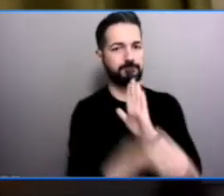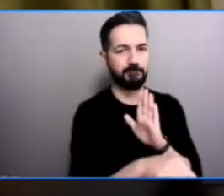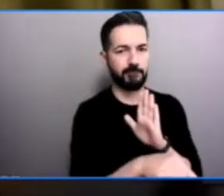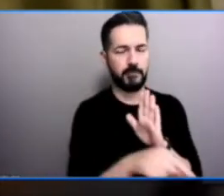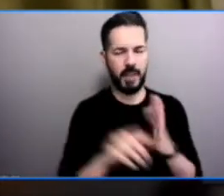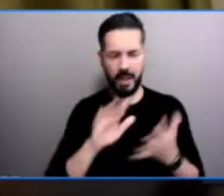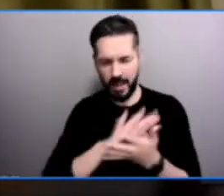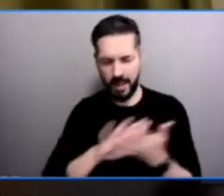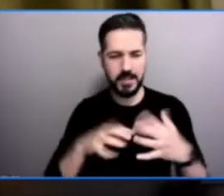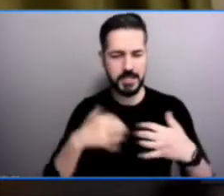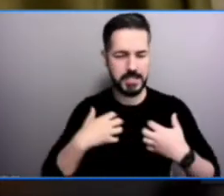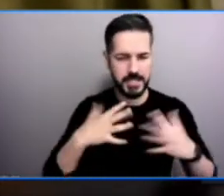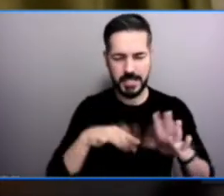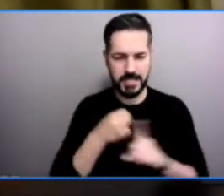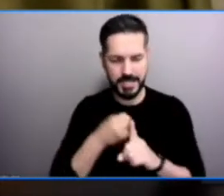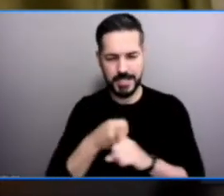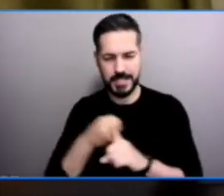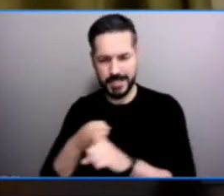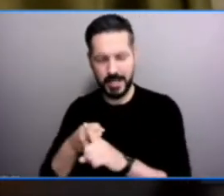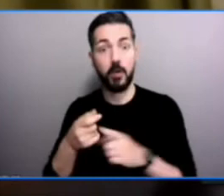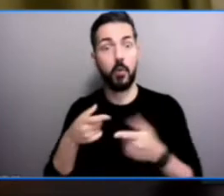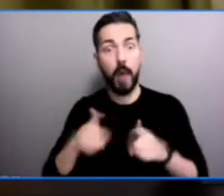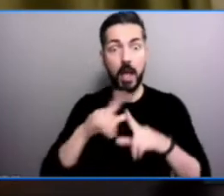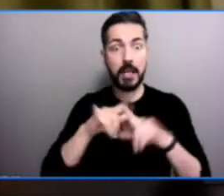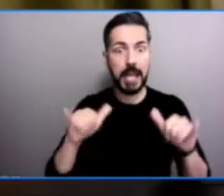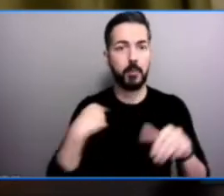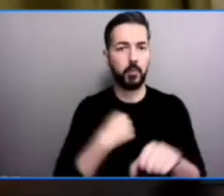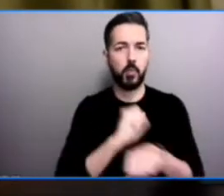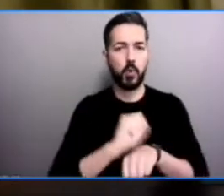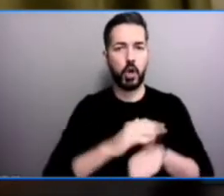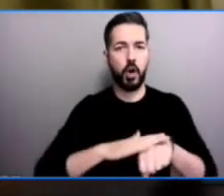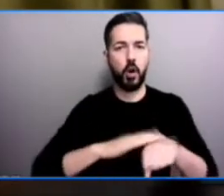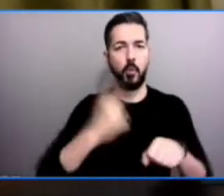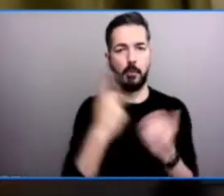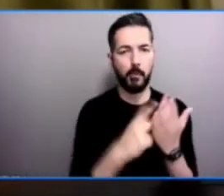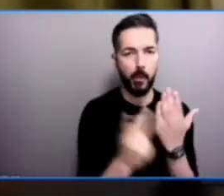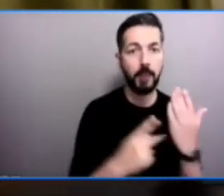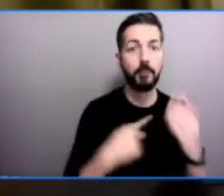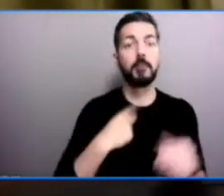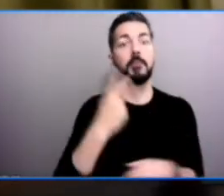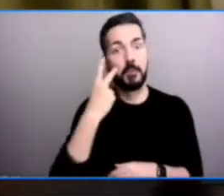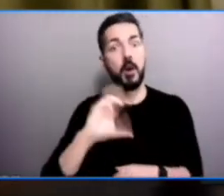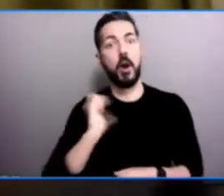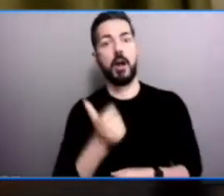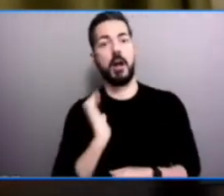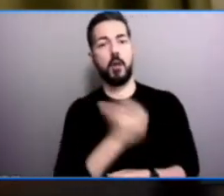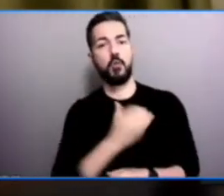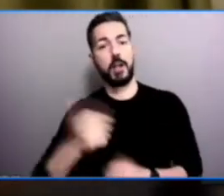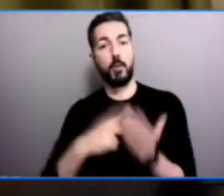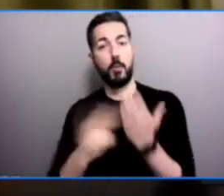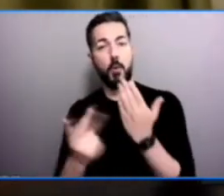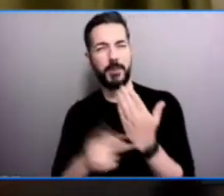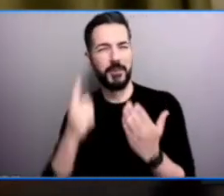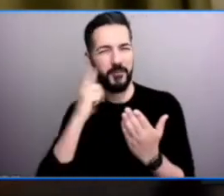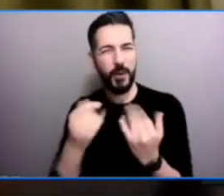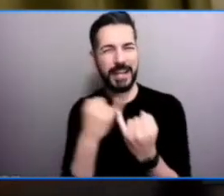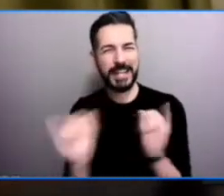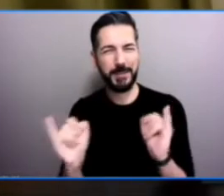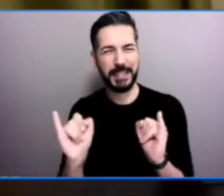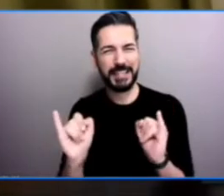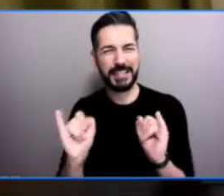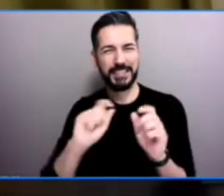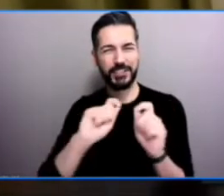wasn't anything happening. So I reached out to some people, and me and Melina ended up teaming up to work on